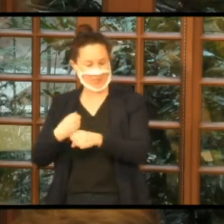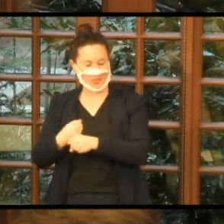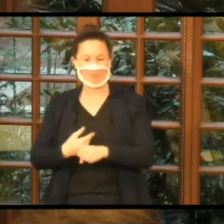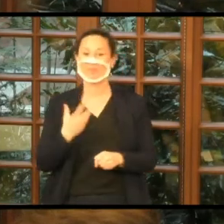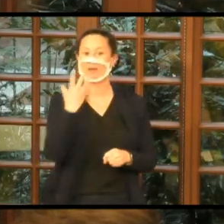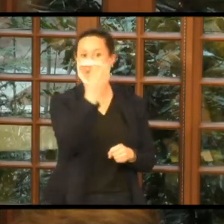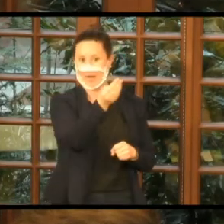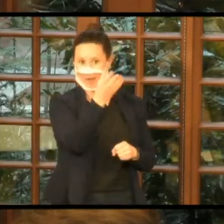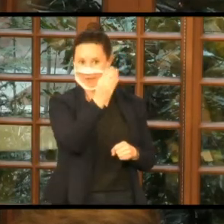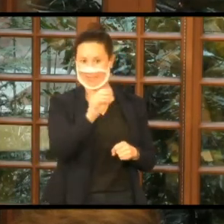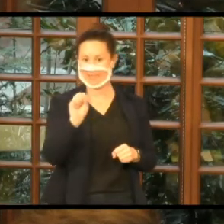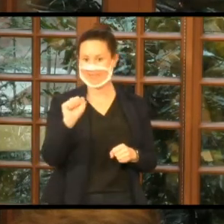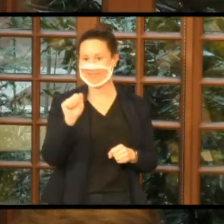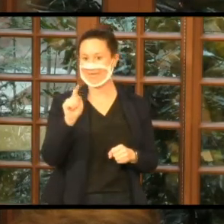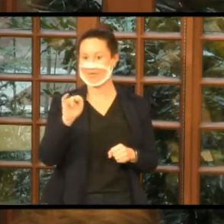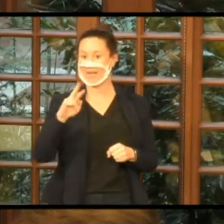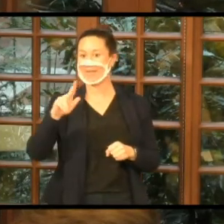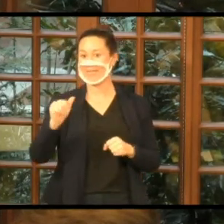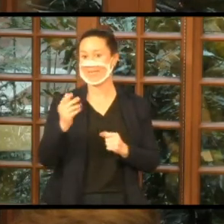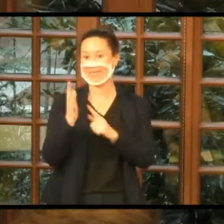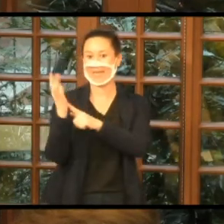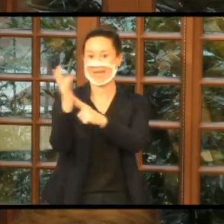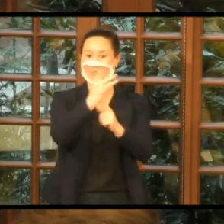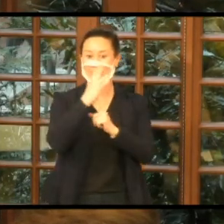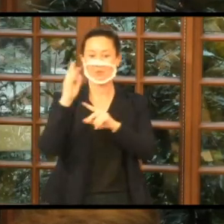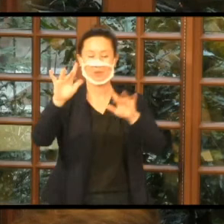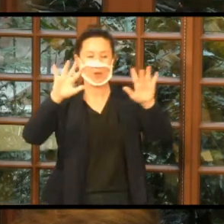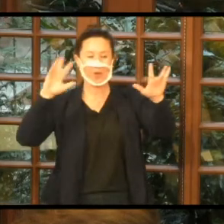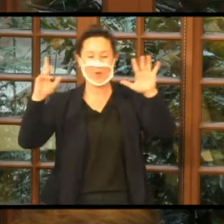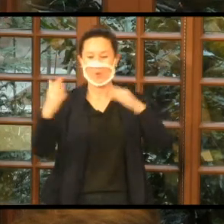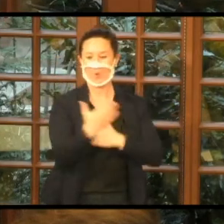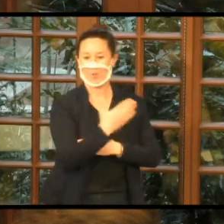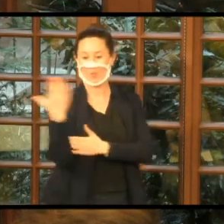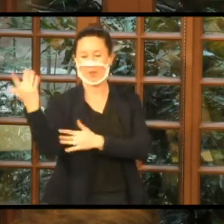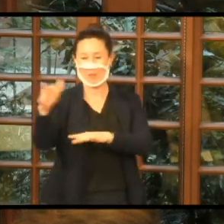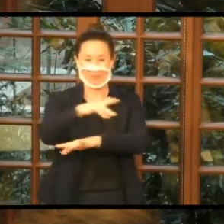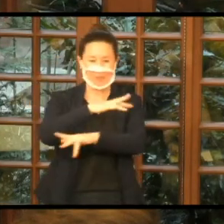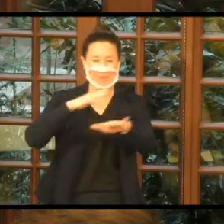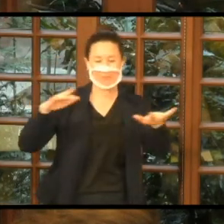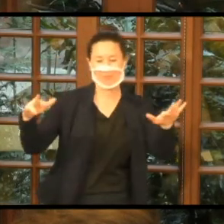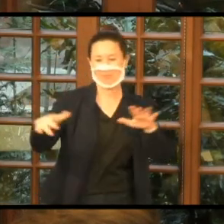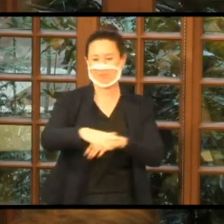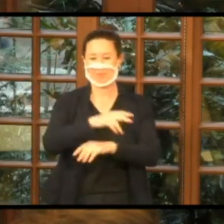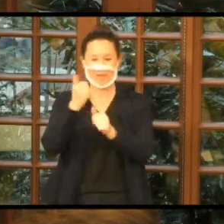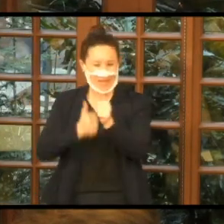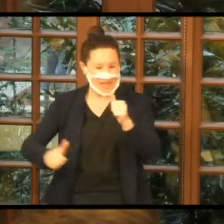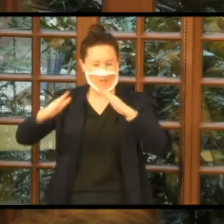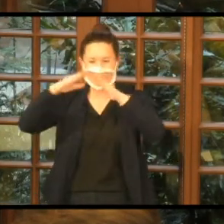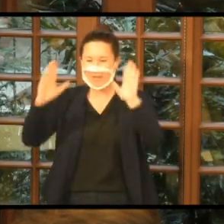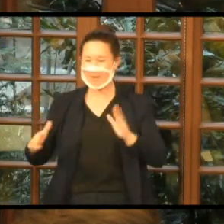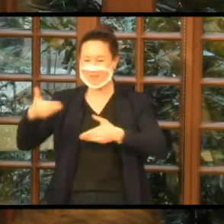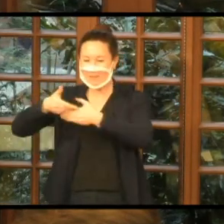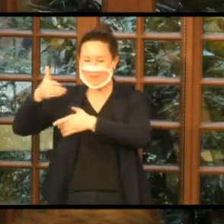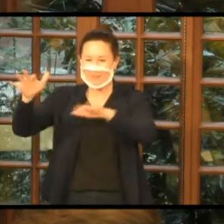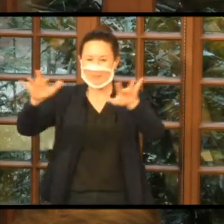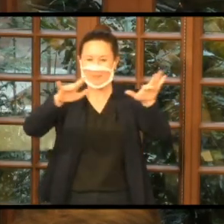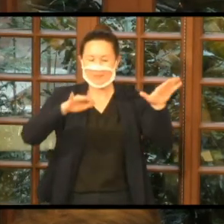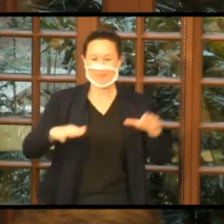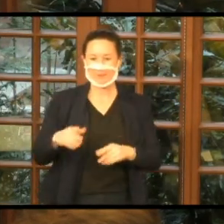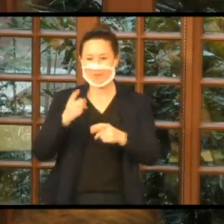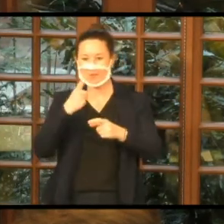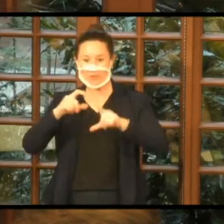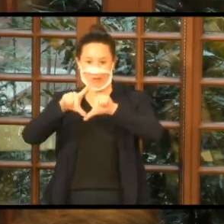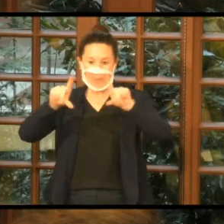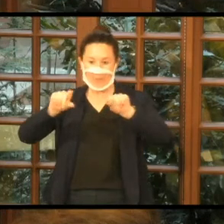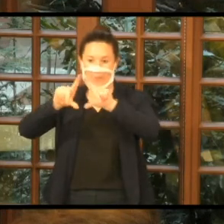Outside, Saturnalia candles glow through the morning mist, a flame in every row home window. The brick facades eventually give way at